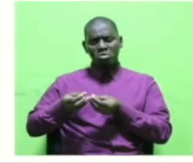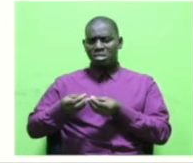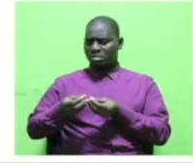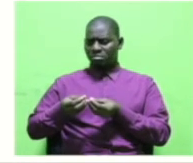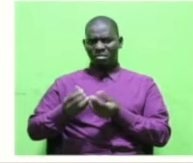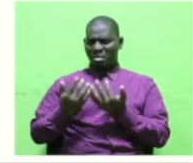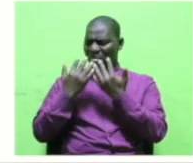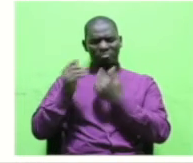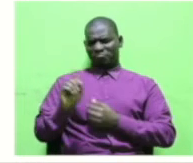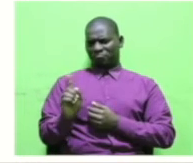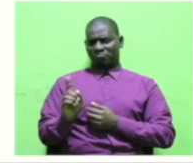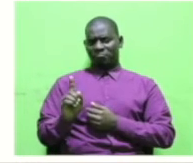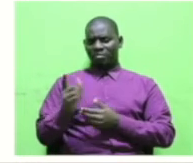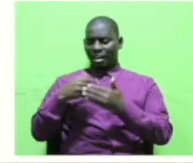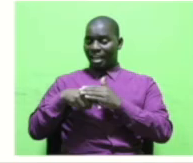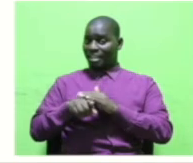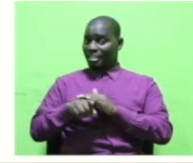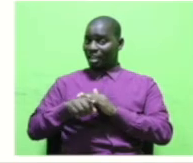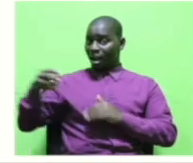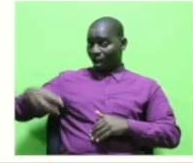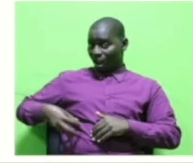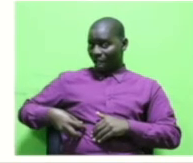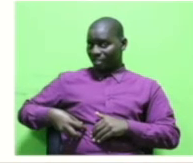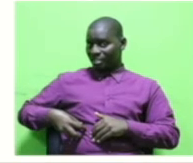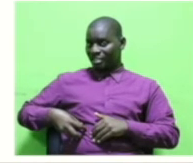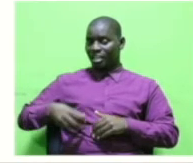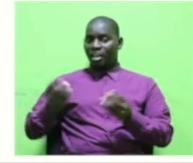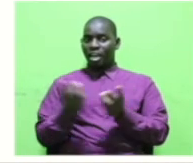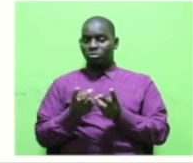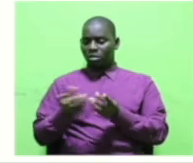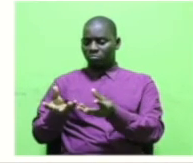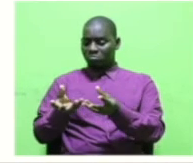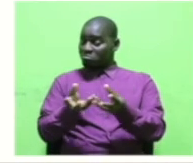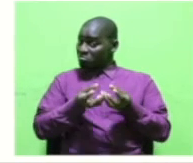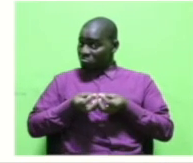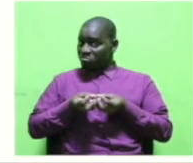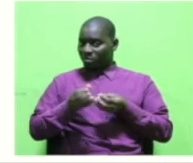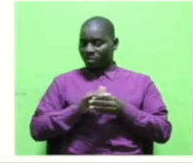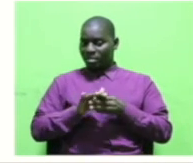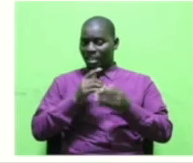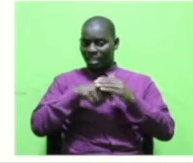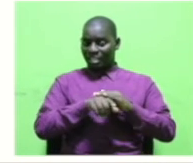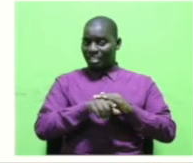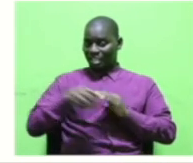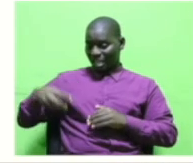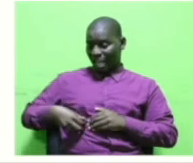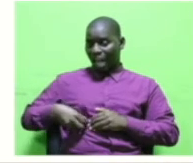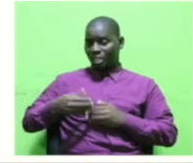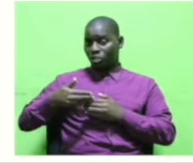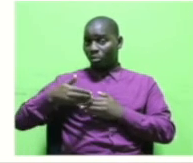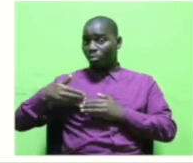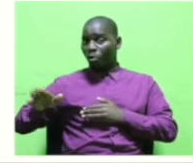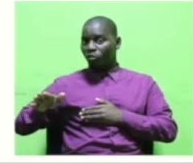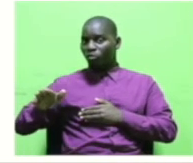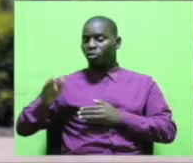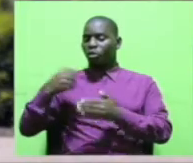the lungs, and pulmonary vein carries oxygenated blood from the lungs to the heart.